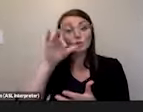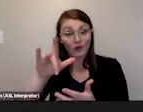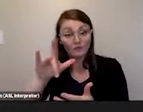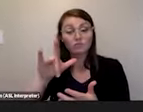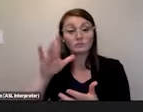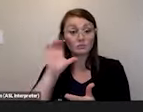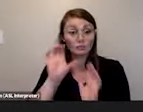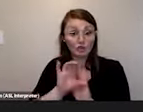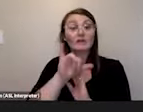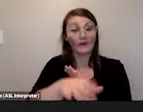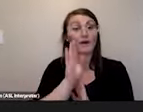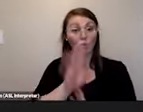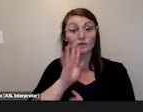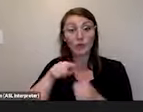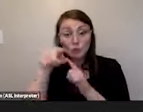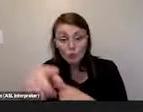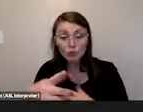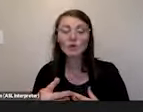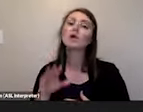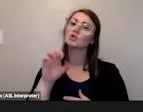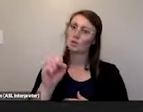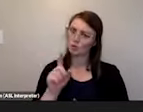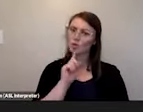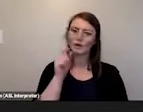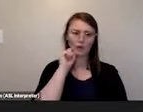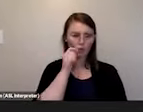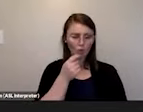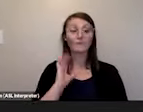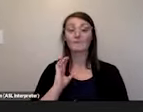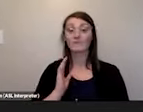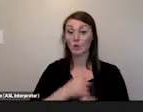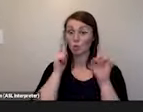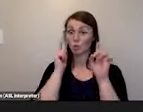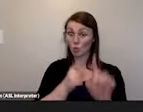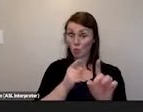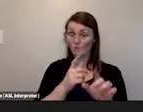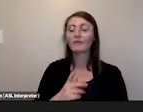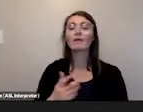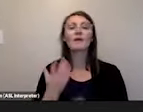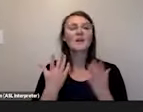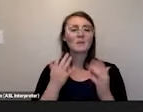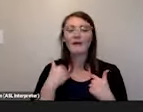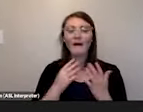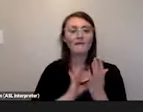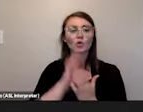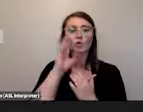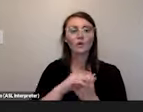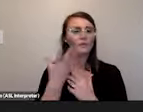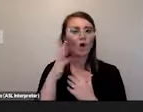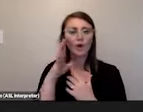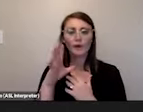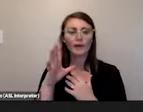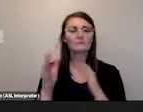will talk to you. So what's cool is what we intend to do is have some curricula that already come with the tablet that you